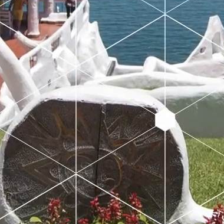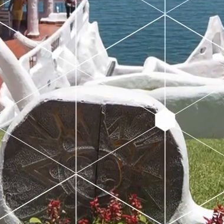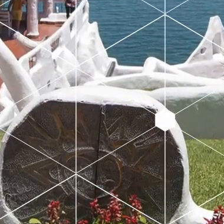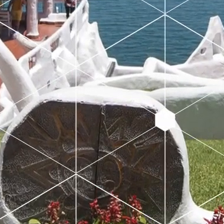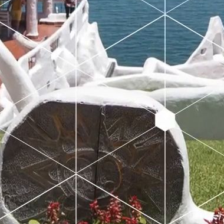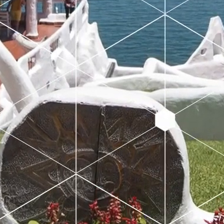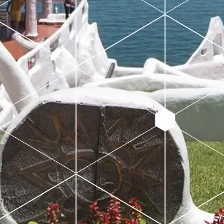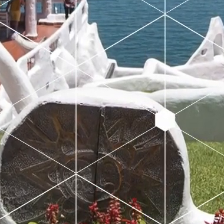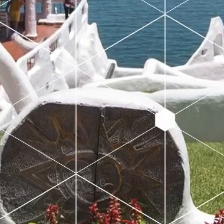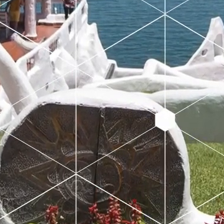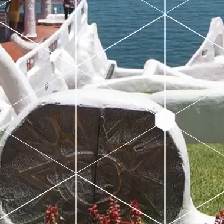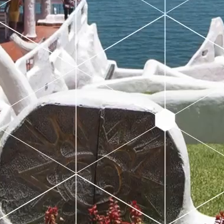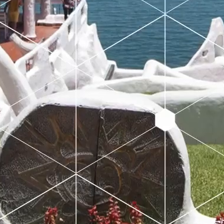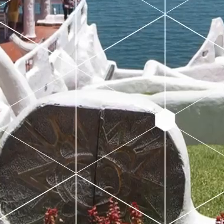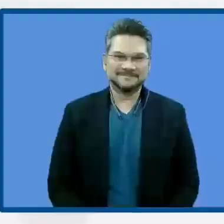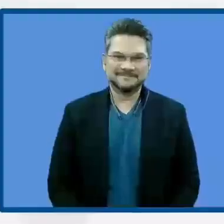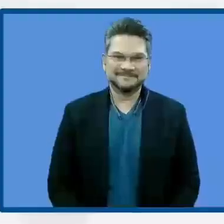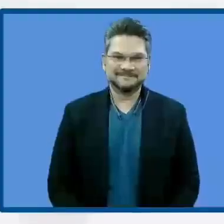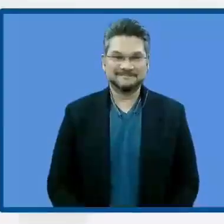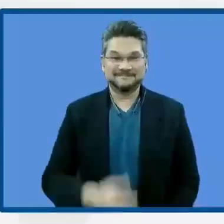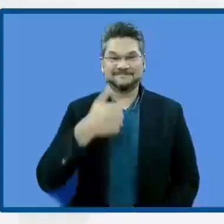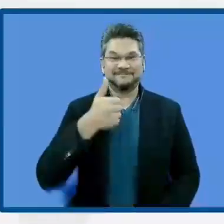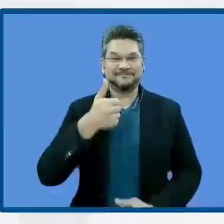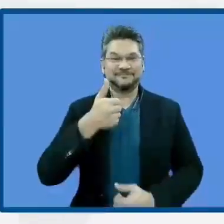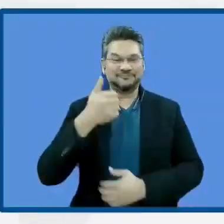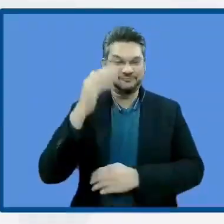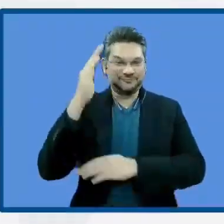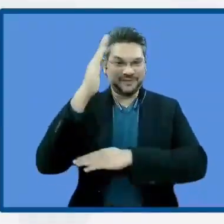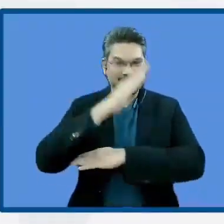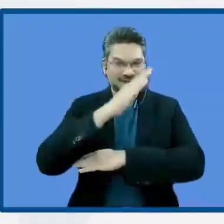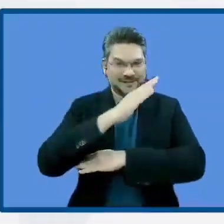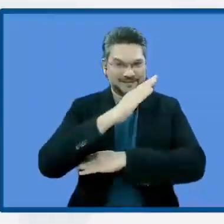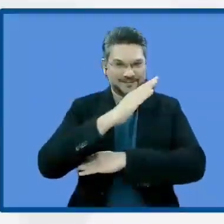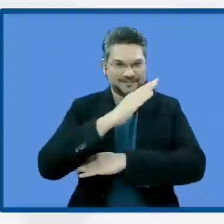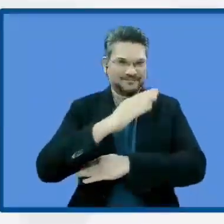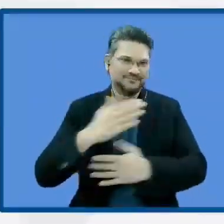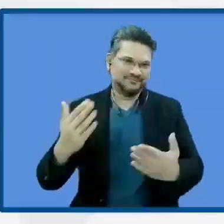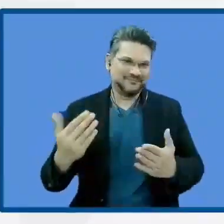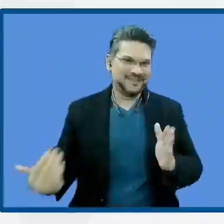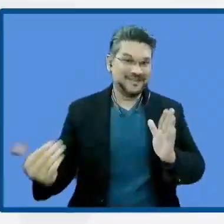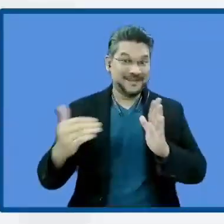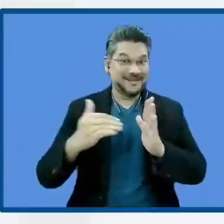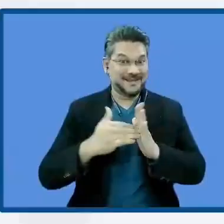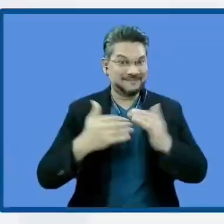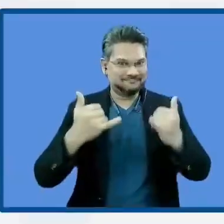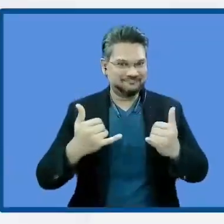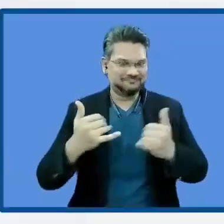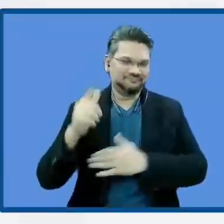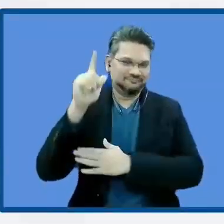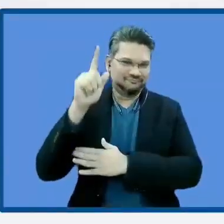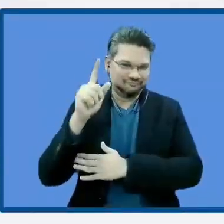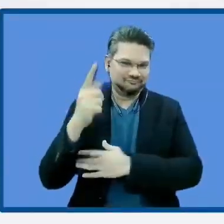Buenas tardes a todos nuevamente. Good afternoon. Once again, we will start this parallel session